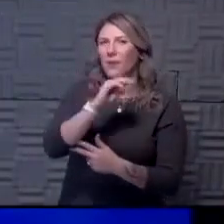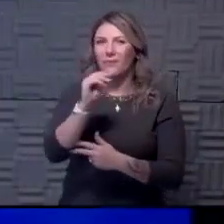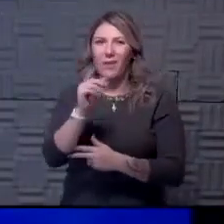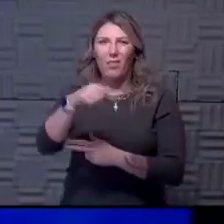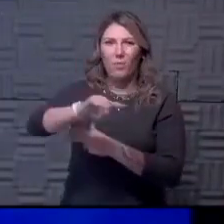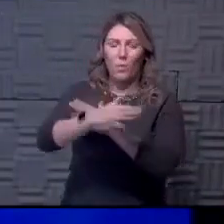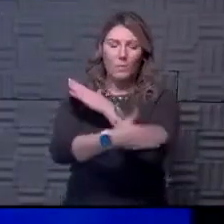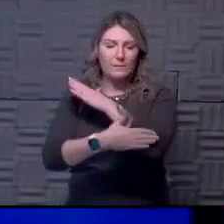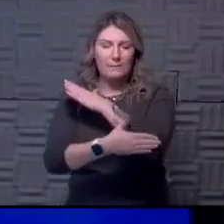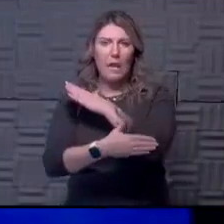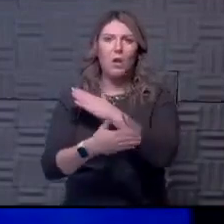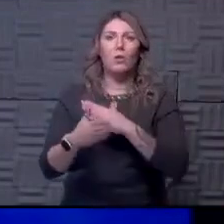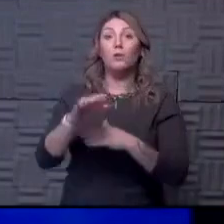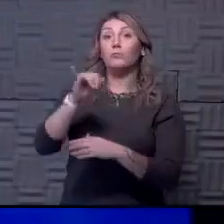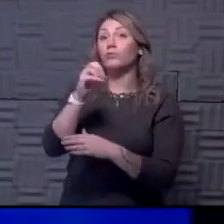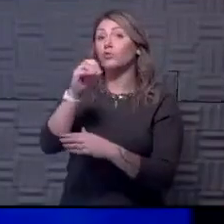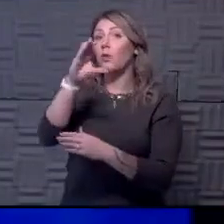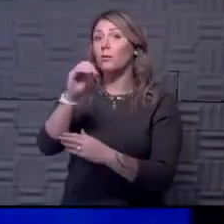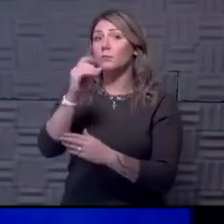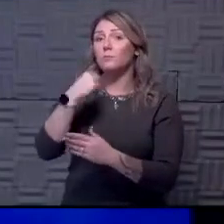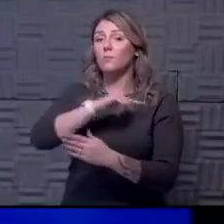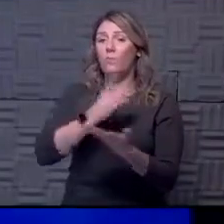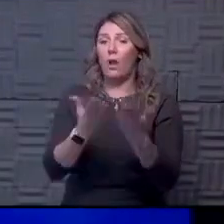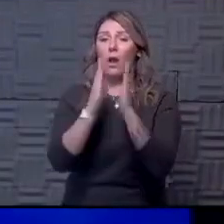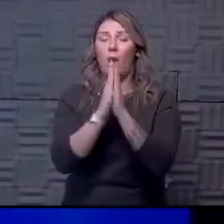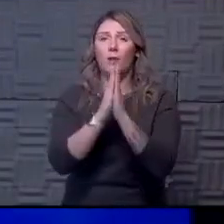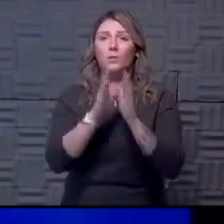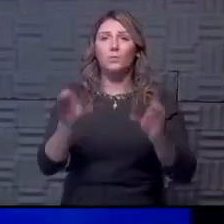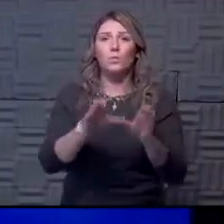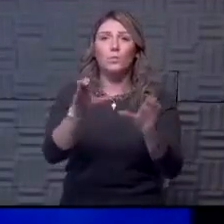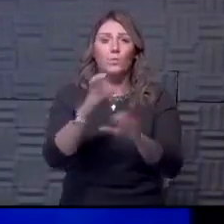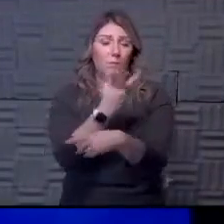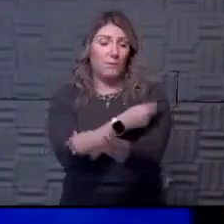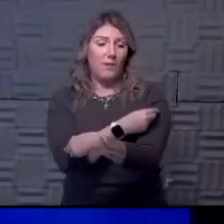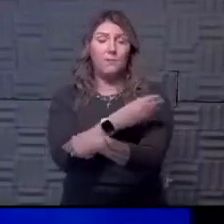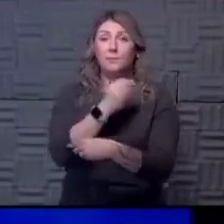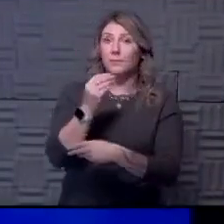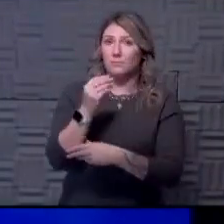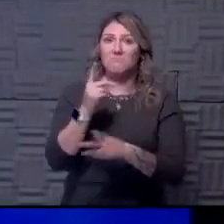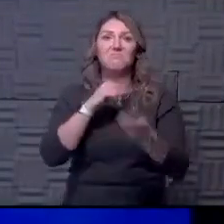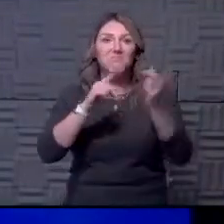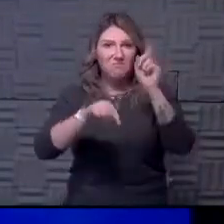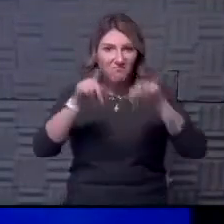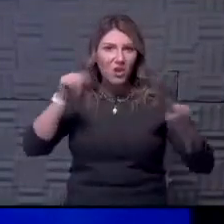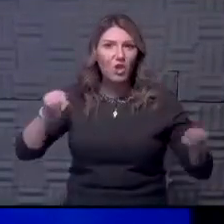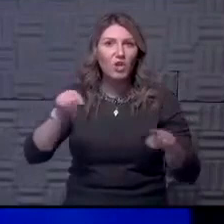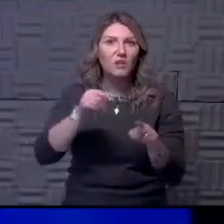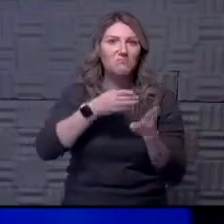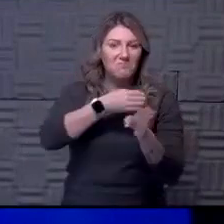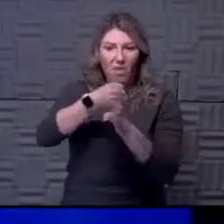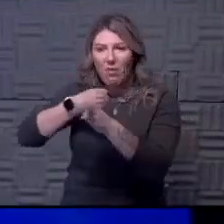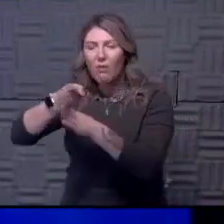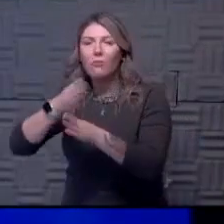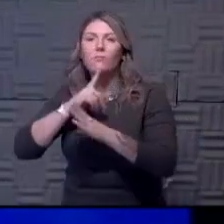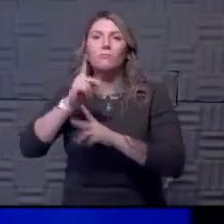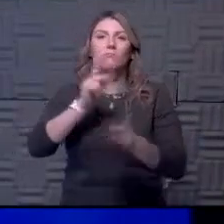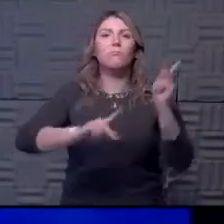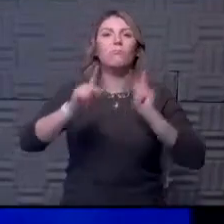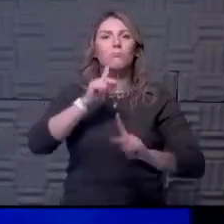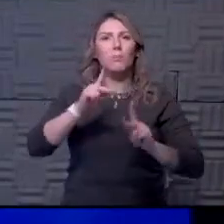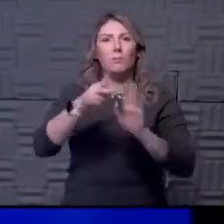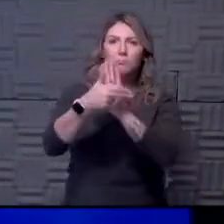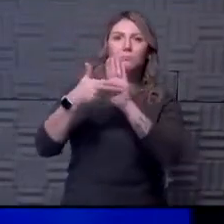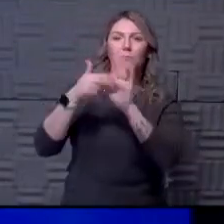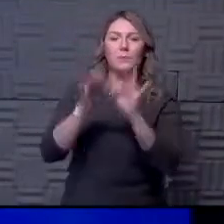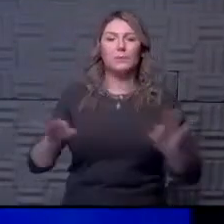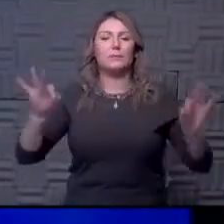Johnson County, we've been asked to start doing those vaccinations in some of the very areas you mentioned. They're considered folks who are considered essential workers